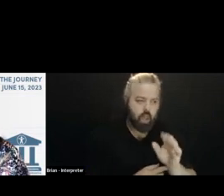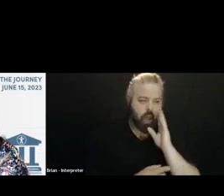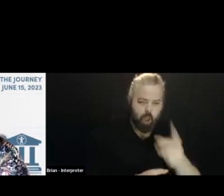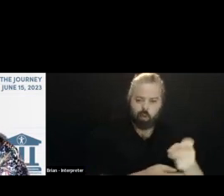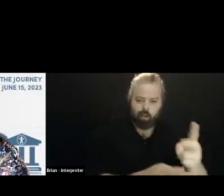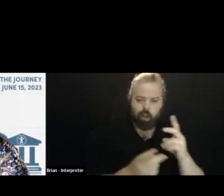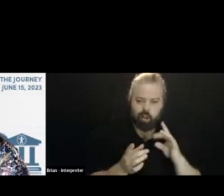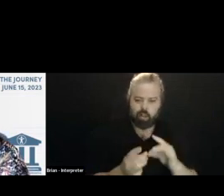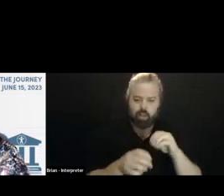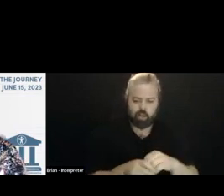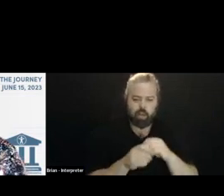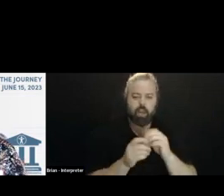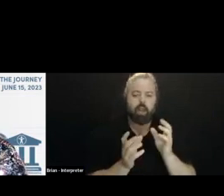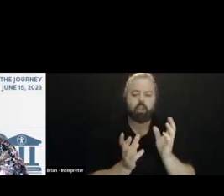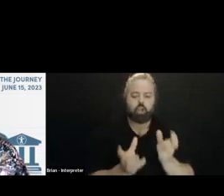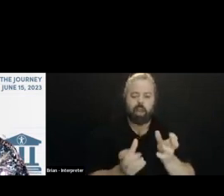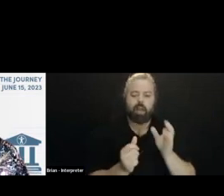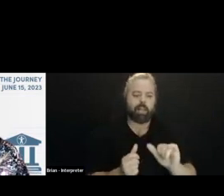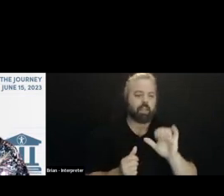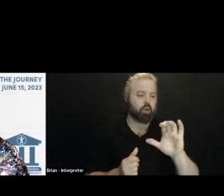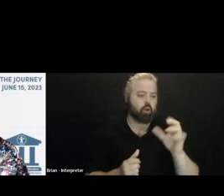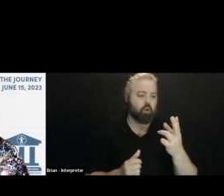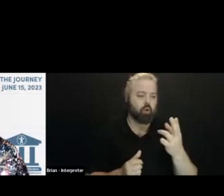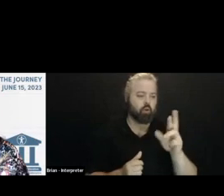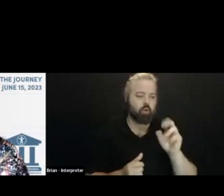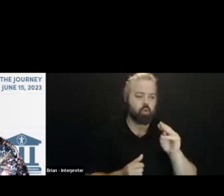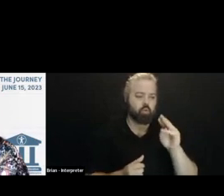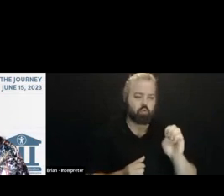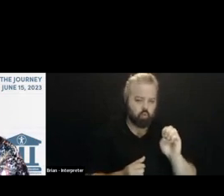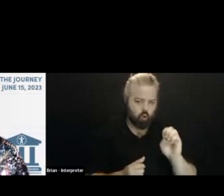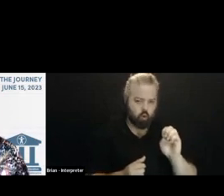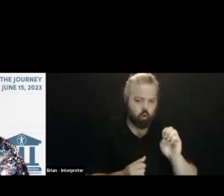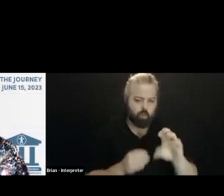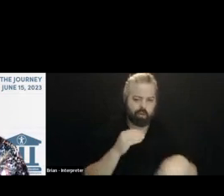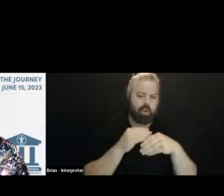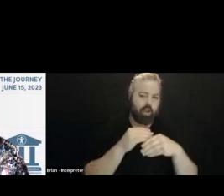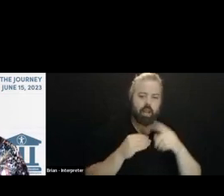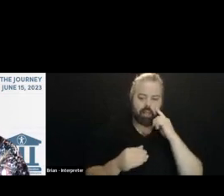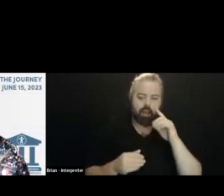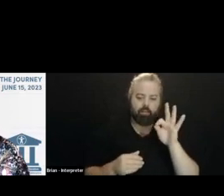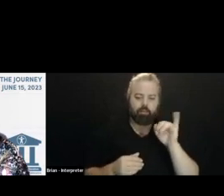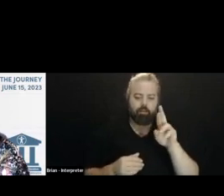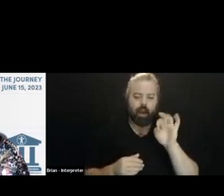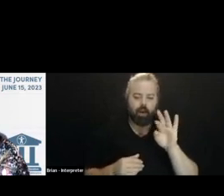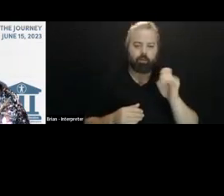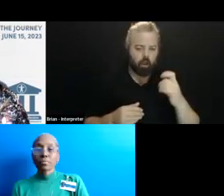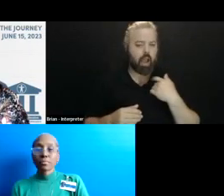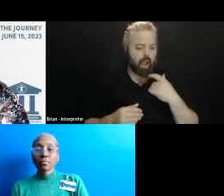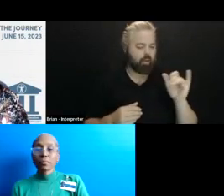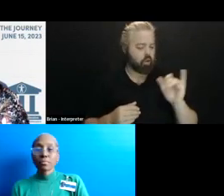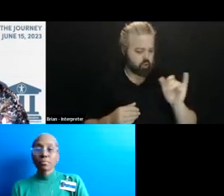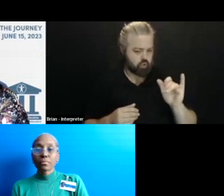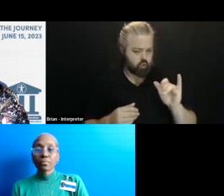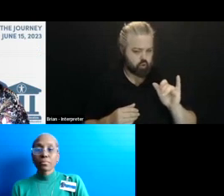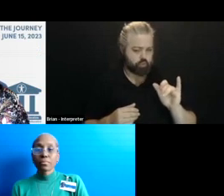chat. This is a Chrome extension, and I believe there is also a Firefox version of this extension. And what this